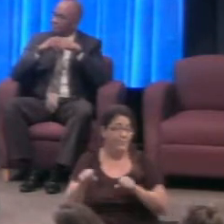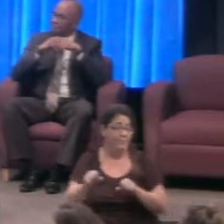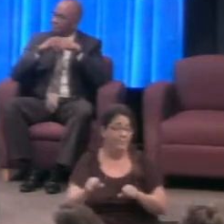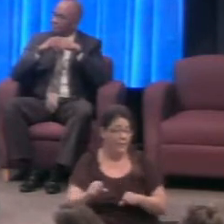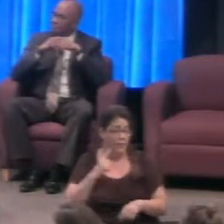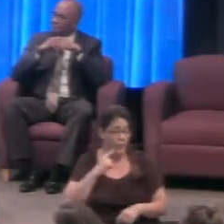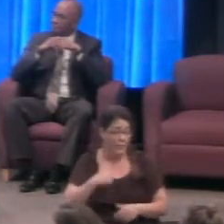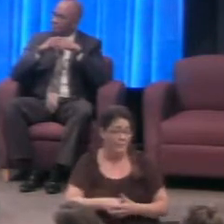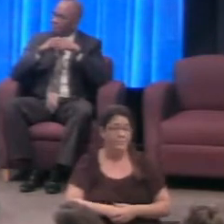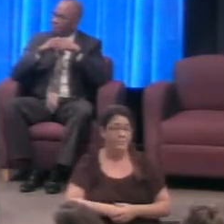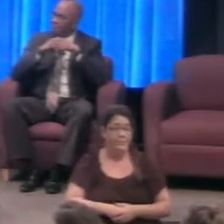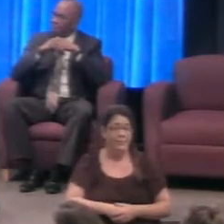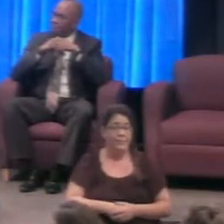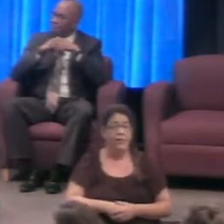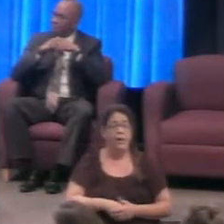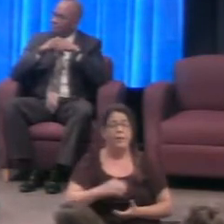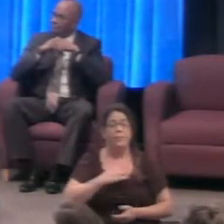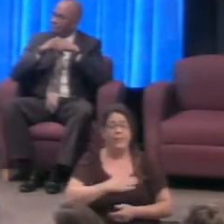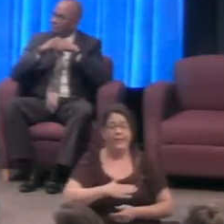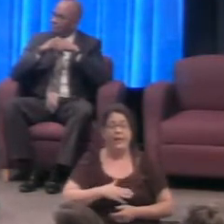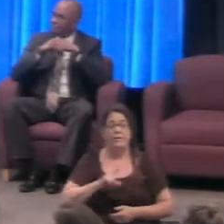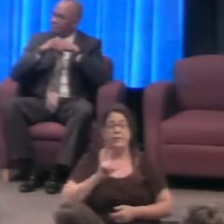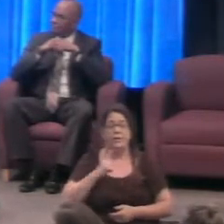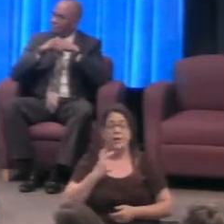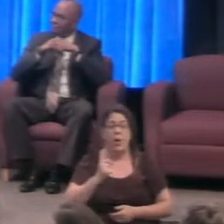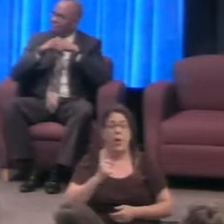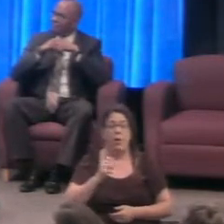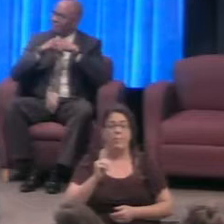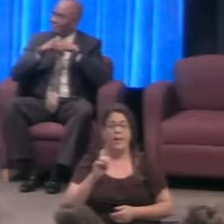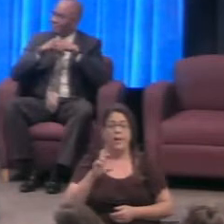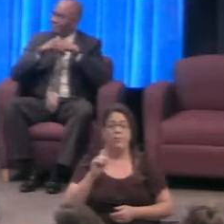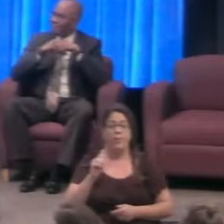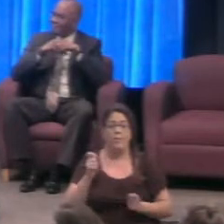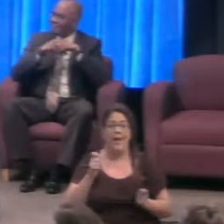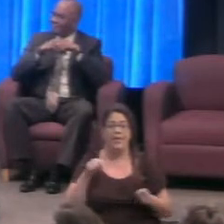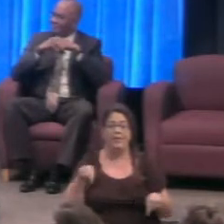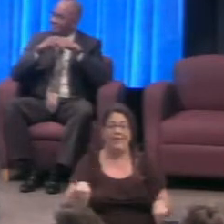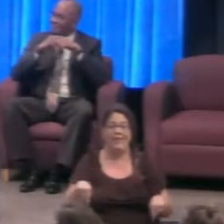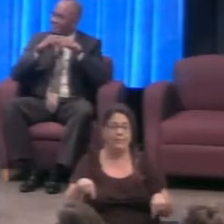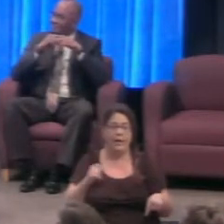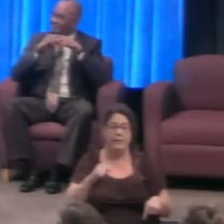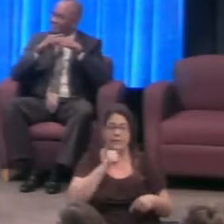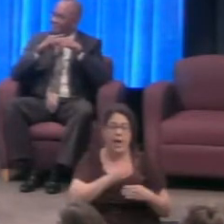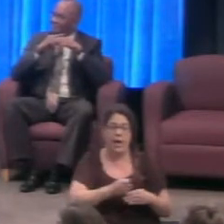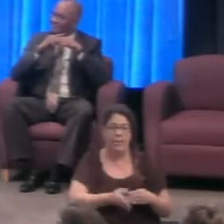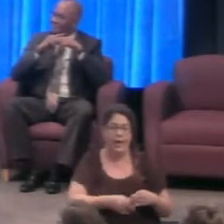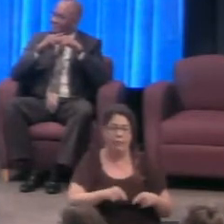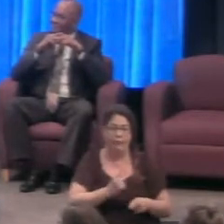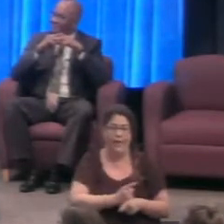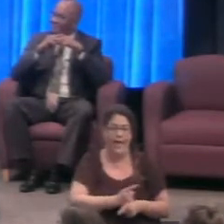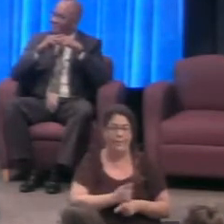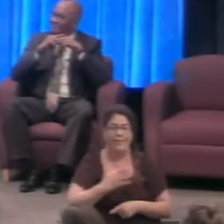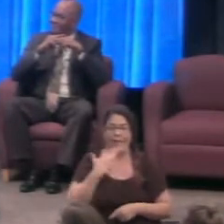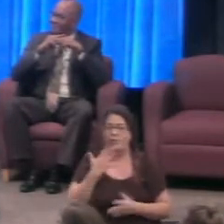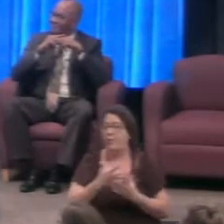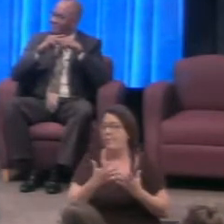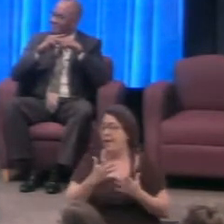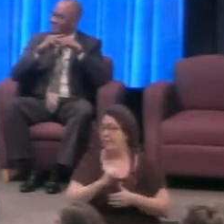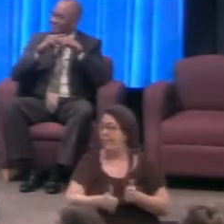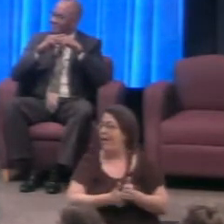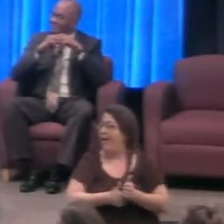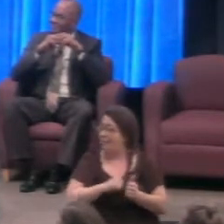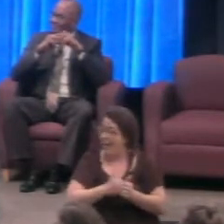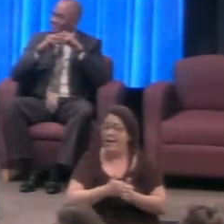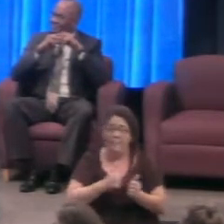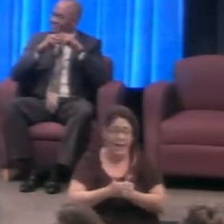Colonel Galbraith, would you please go micromanage this? This is not coming out right. And they do so much behind the scenes.